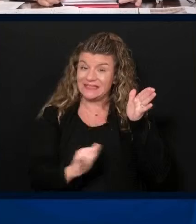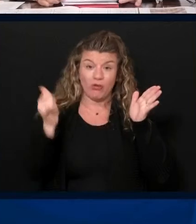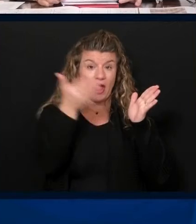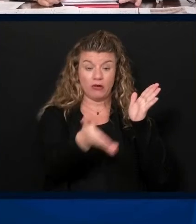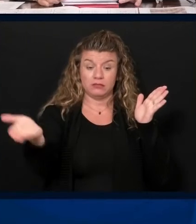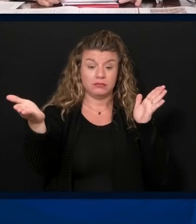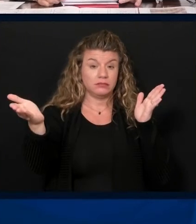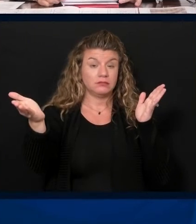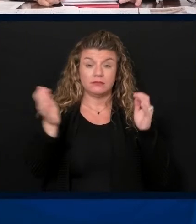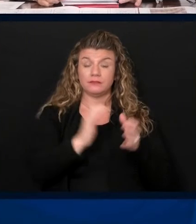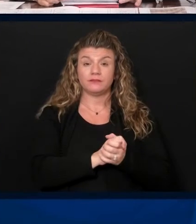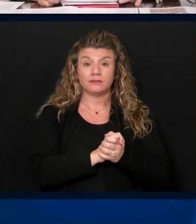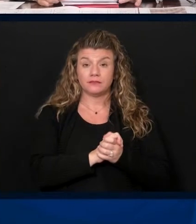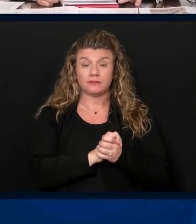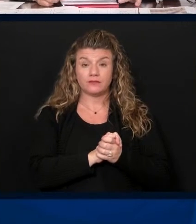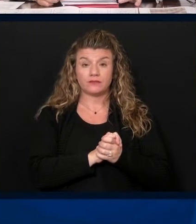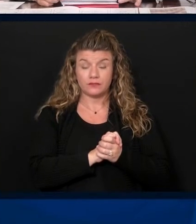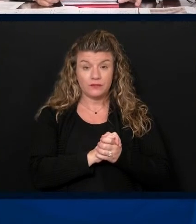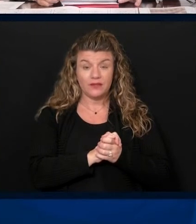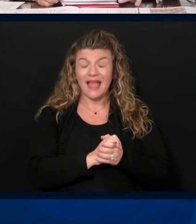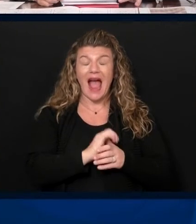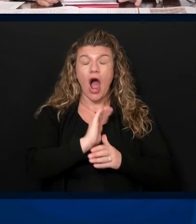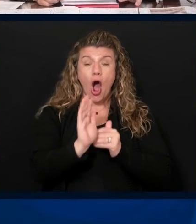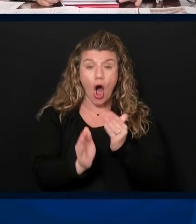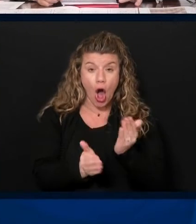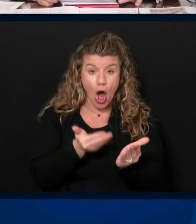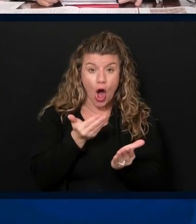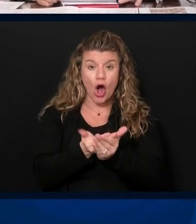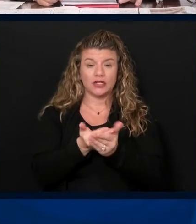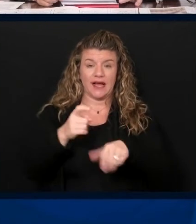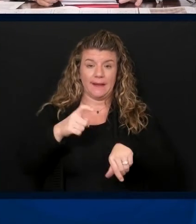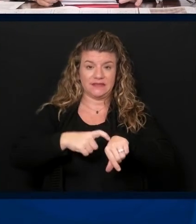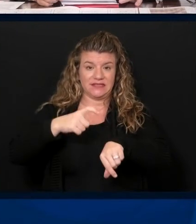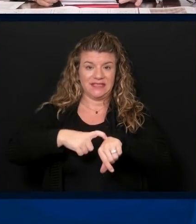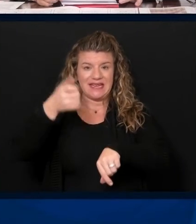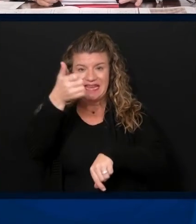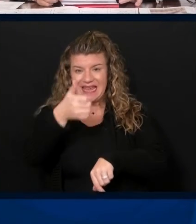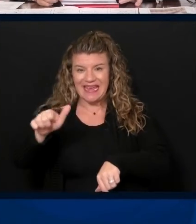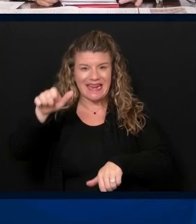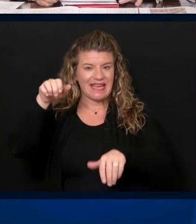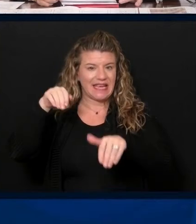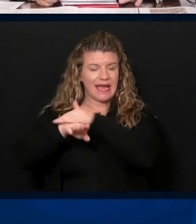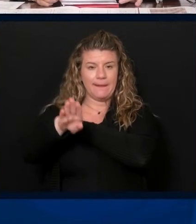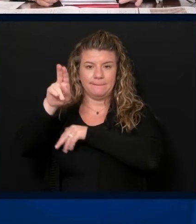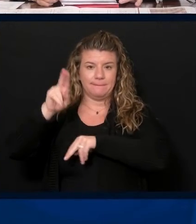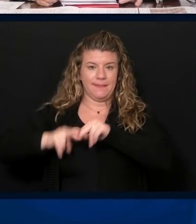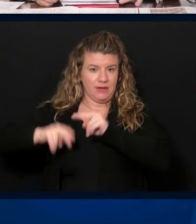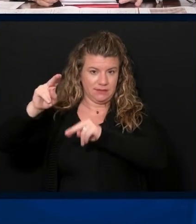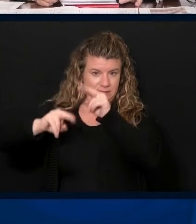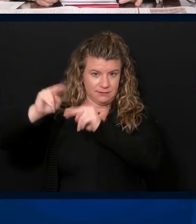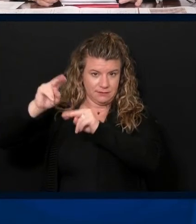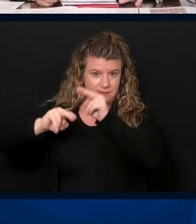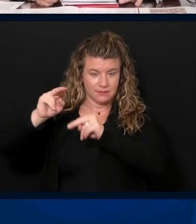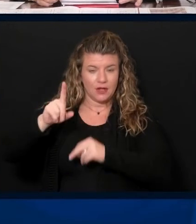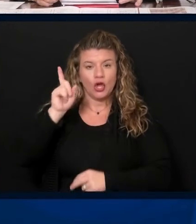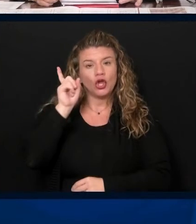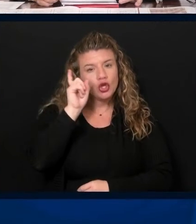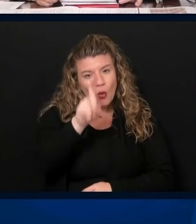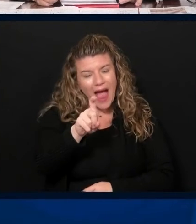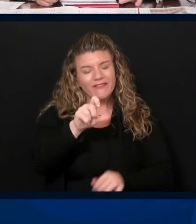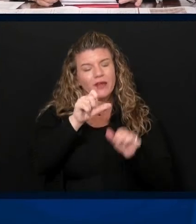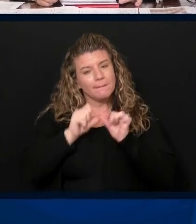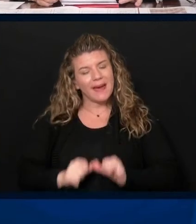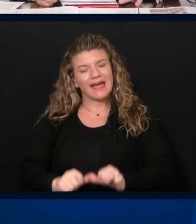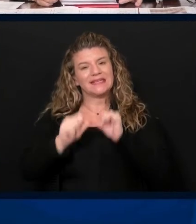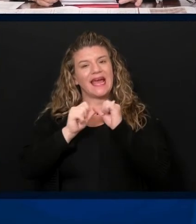there. It's at all times in public buildings, and we've got to be able to